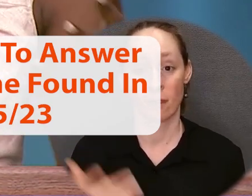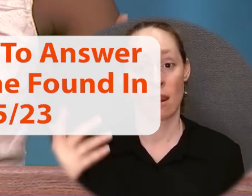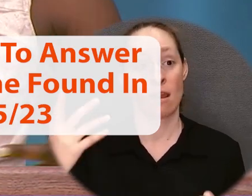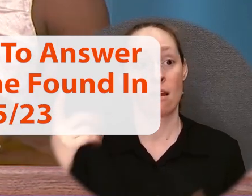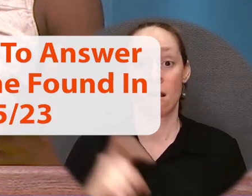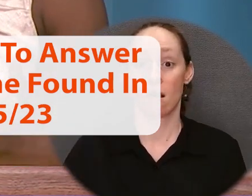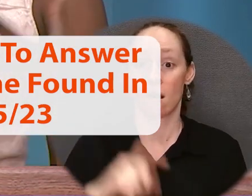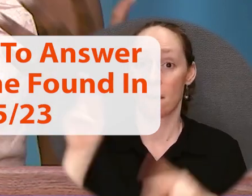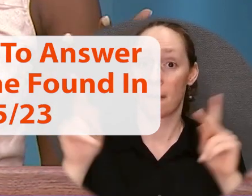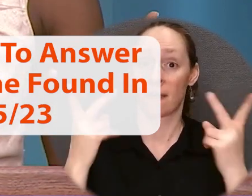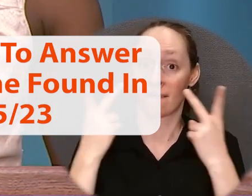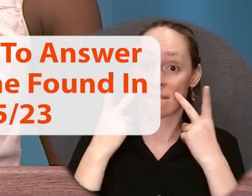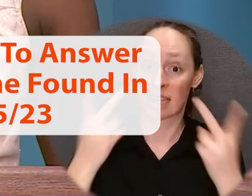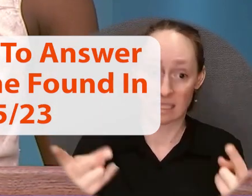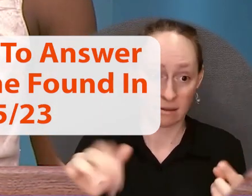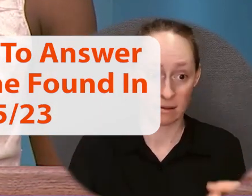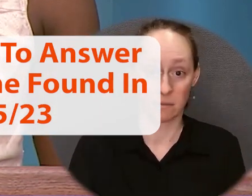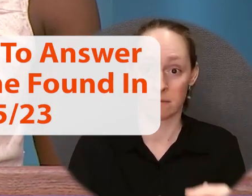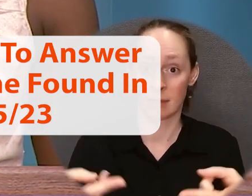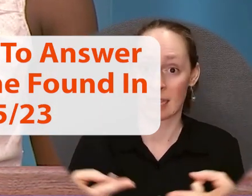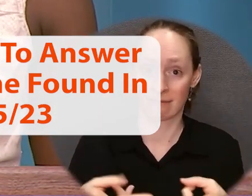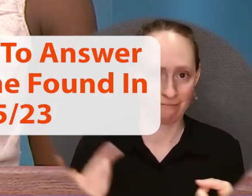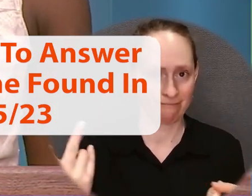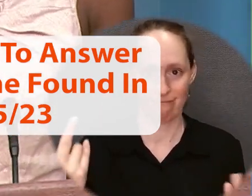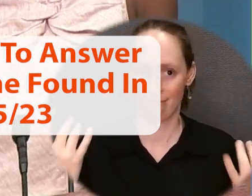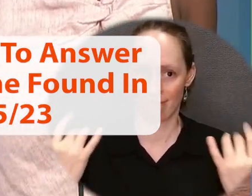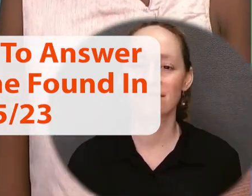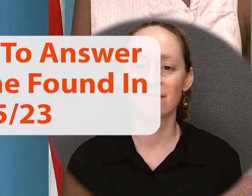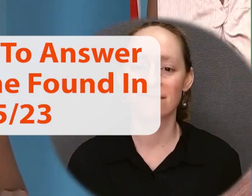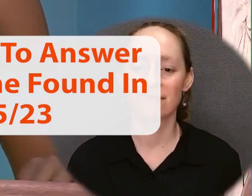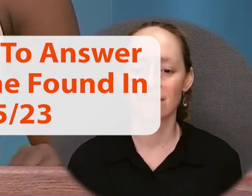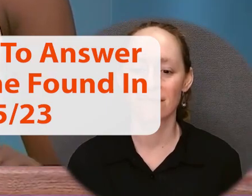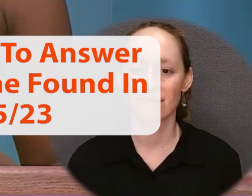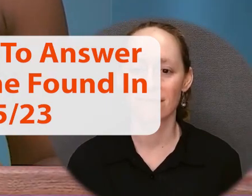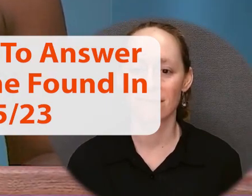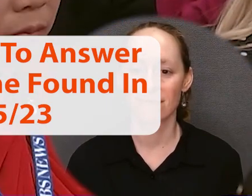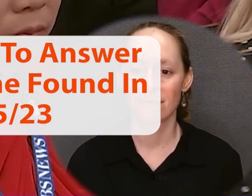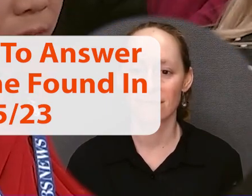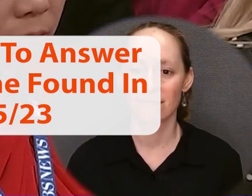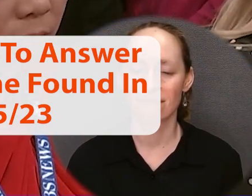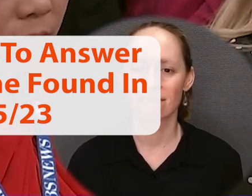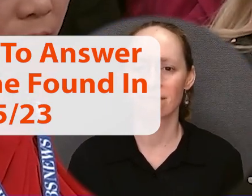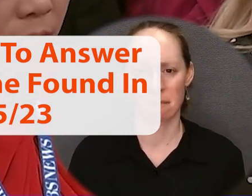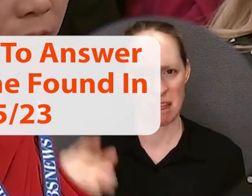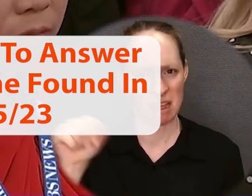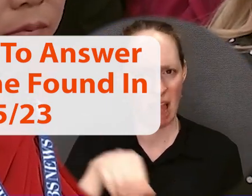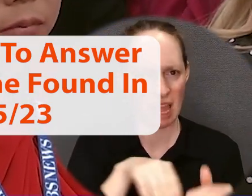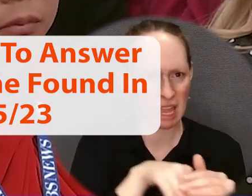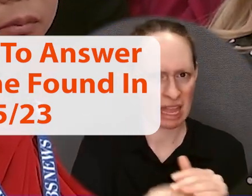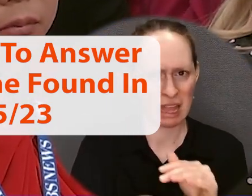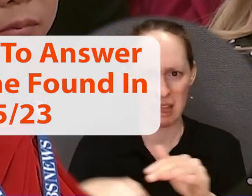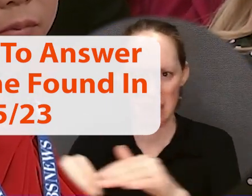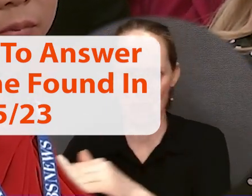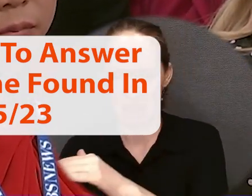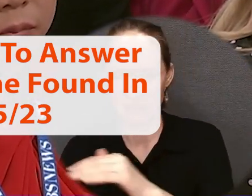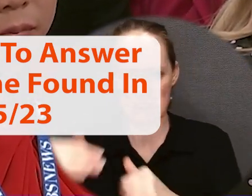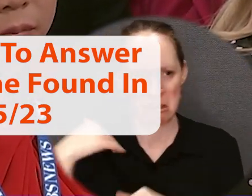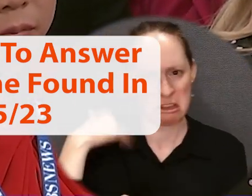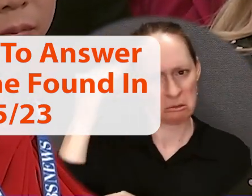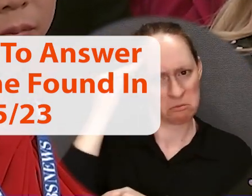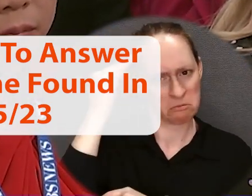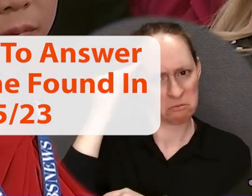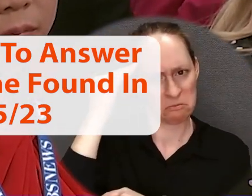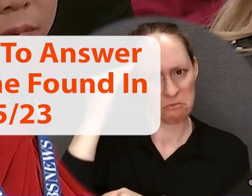the area of the West Wing where it is highly traveled. There are a couple of primary entrances into the West Wing. There's the one with which we're all familiar,